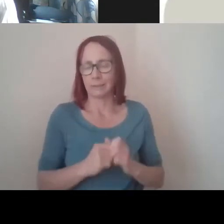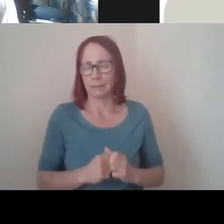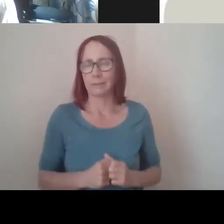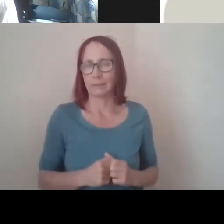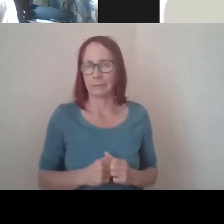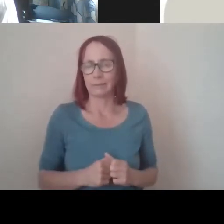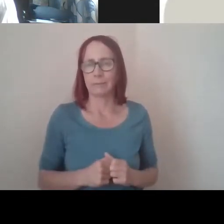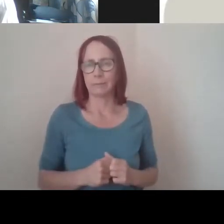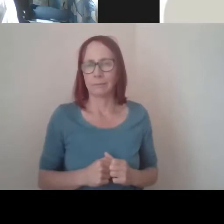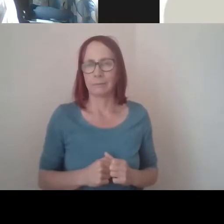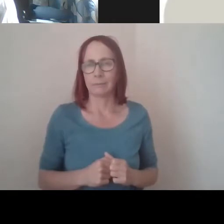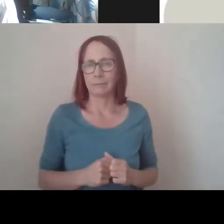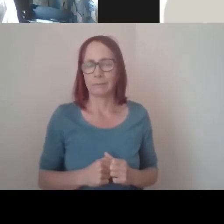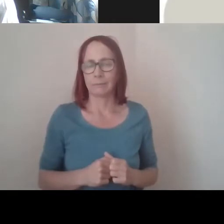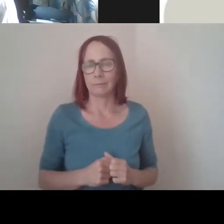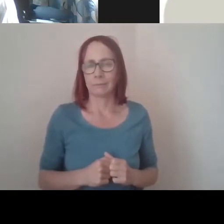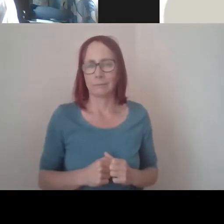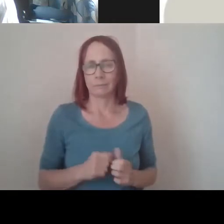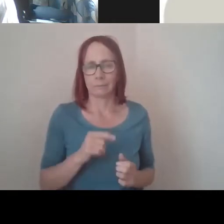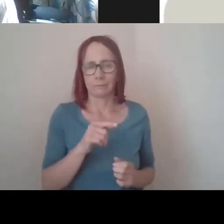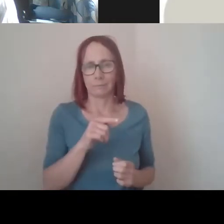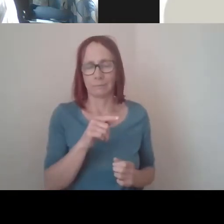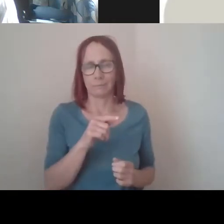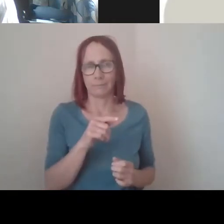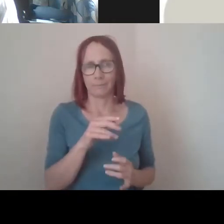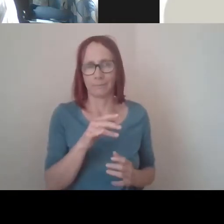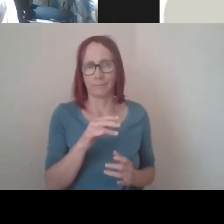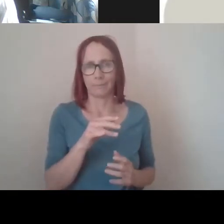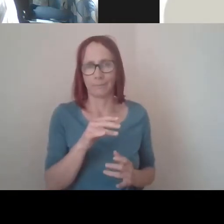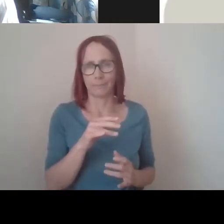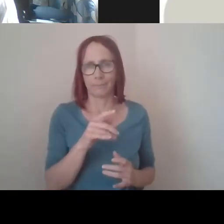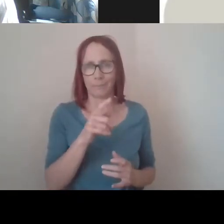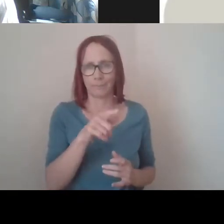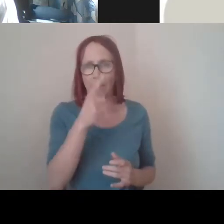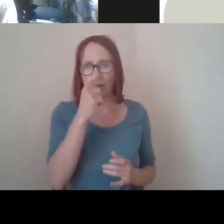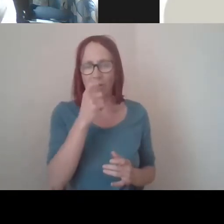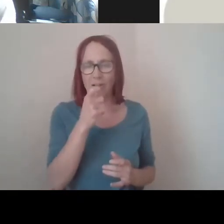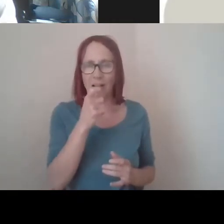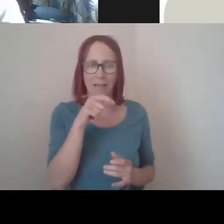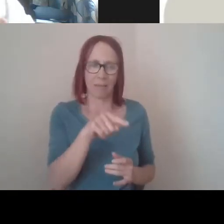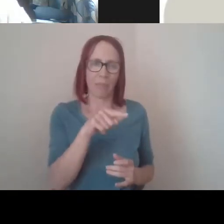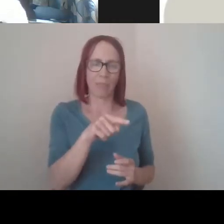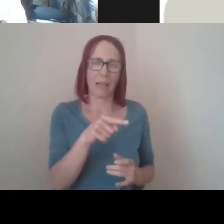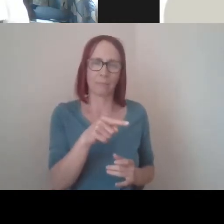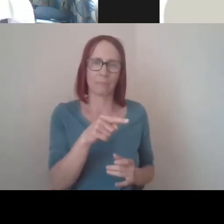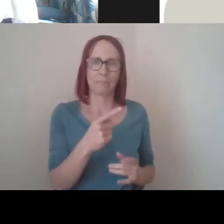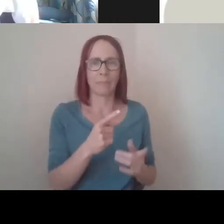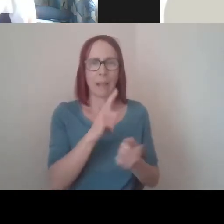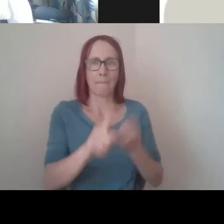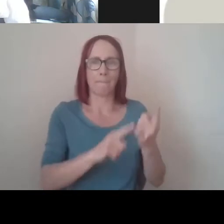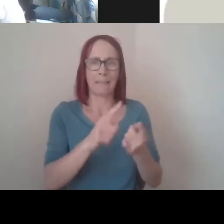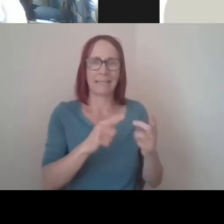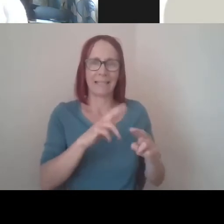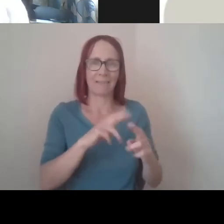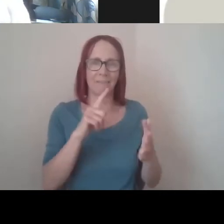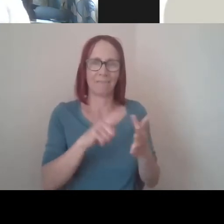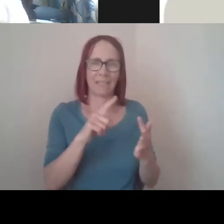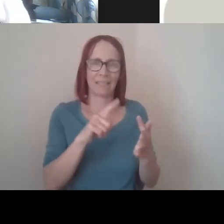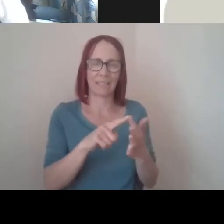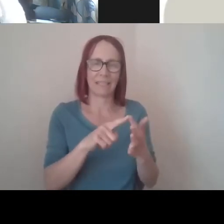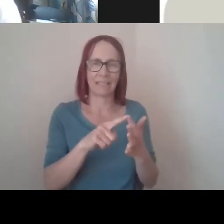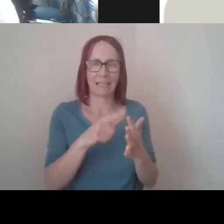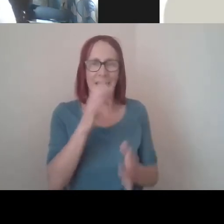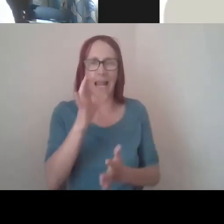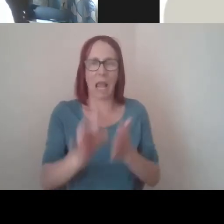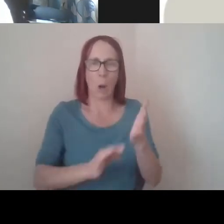agreed with me that they could, if you like, average out all my fees and my hours